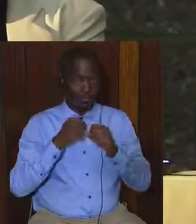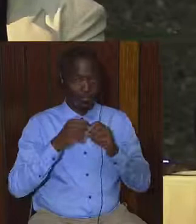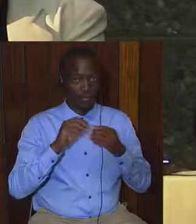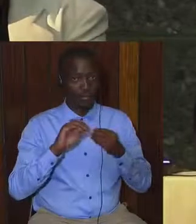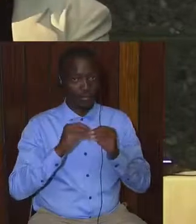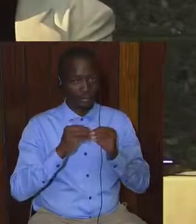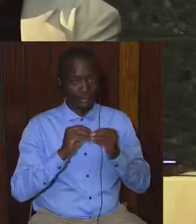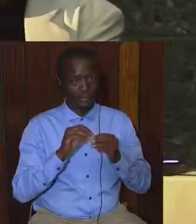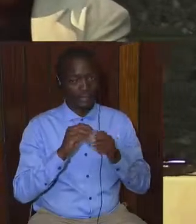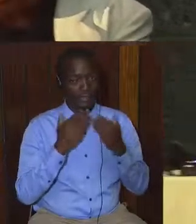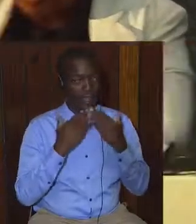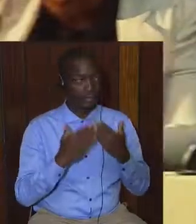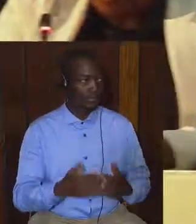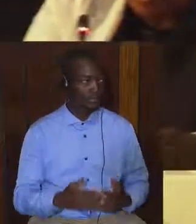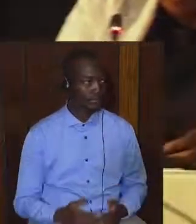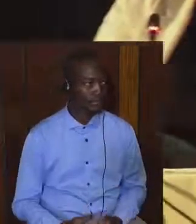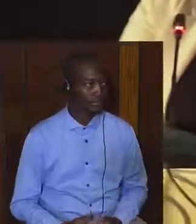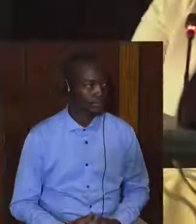Thanks.